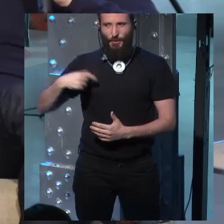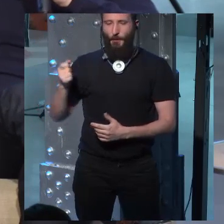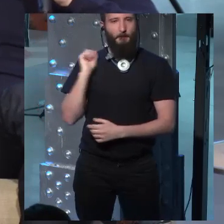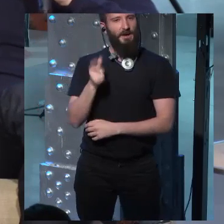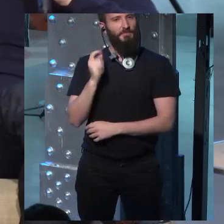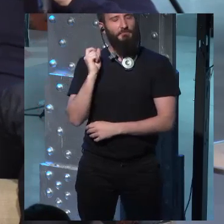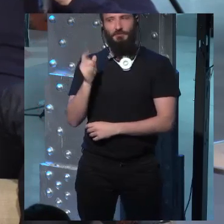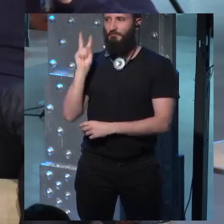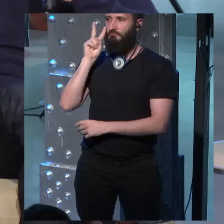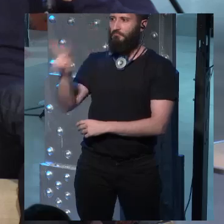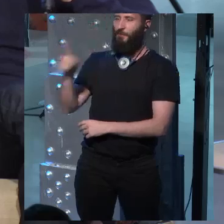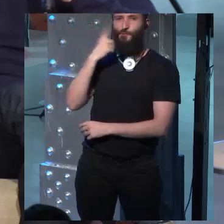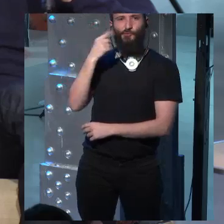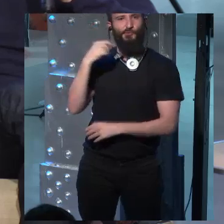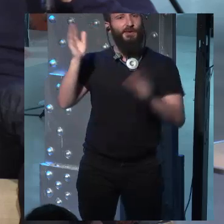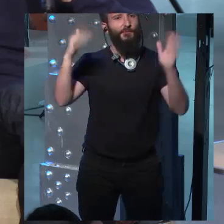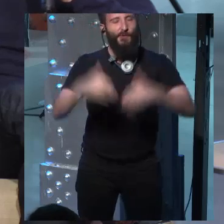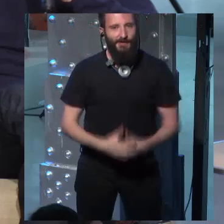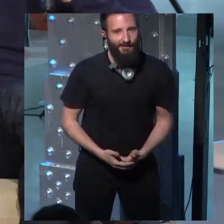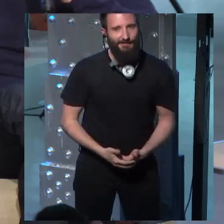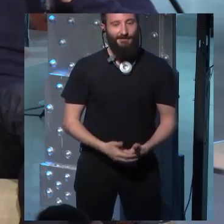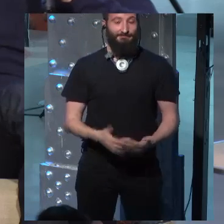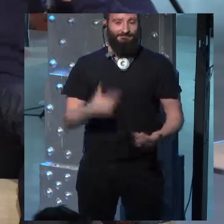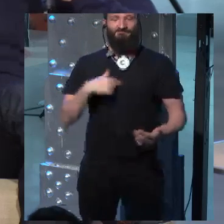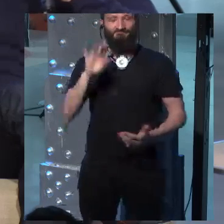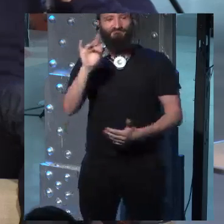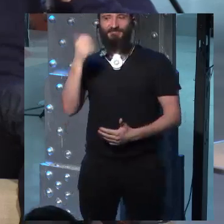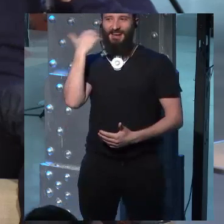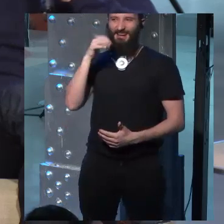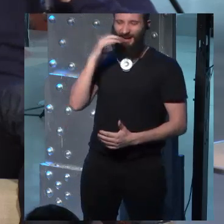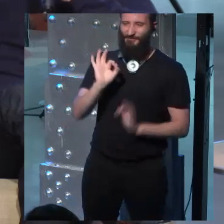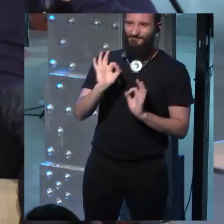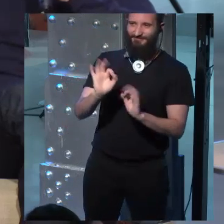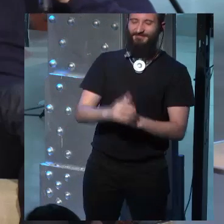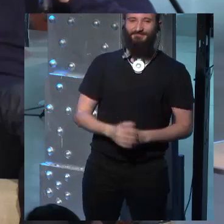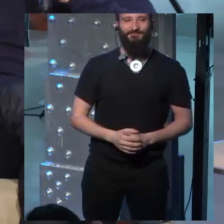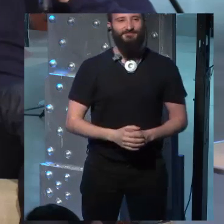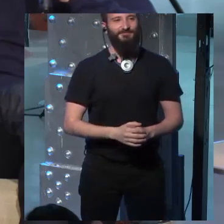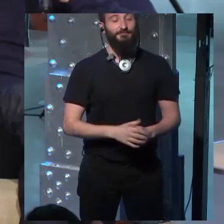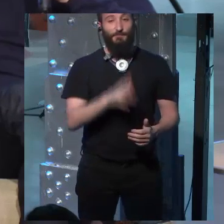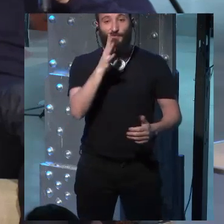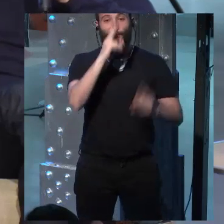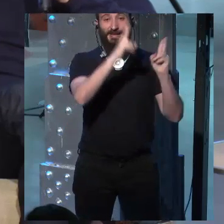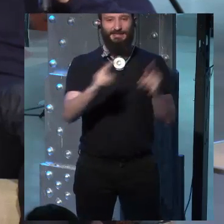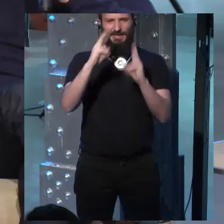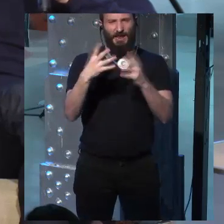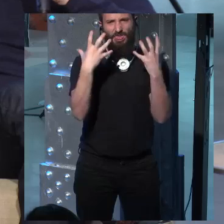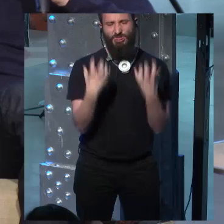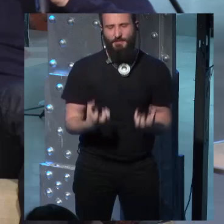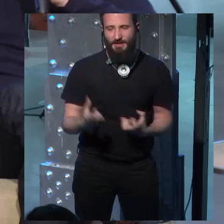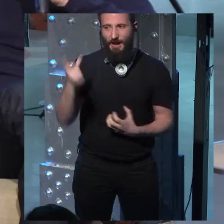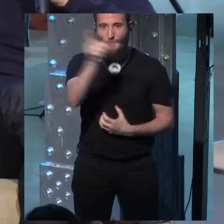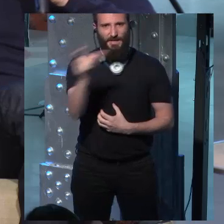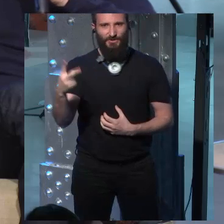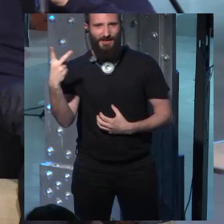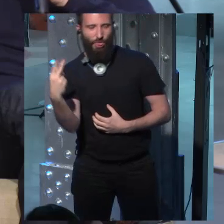It's almost like there's no reason to see that in a drama. Two people who like each other, help each other, forgive